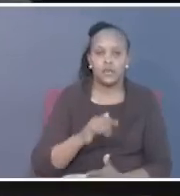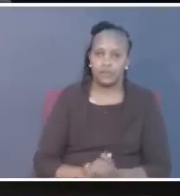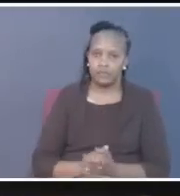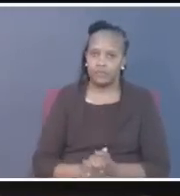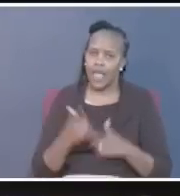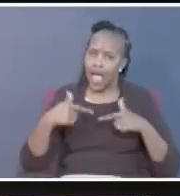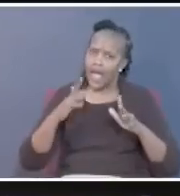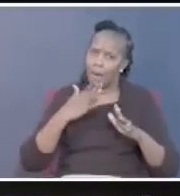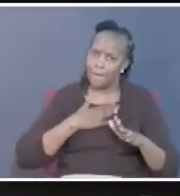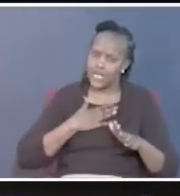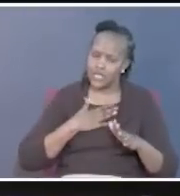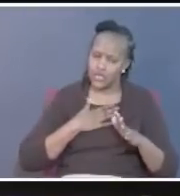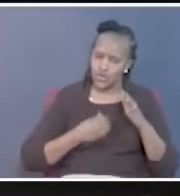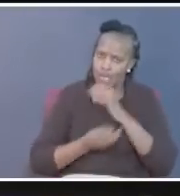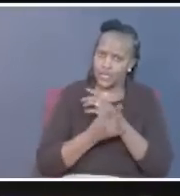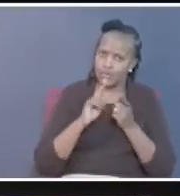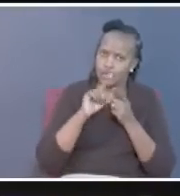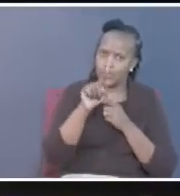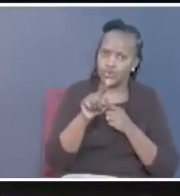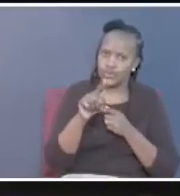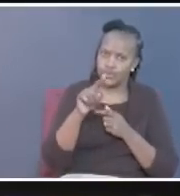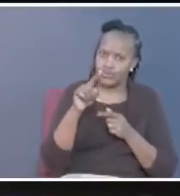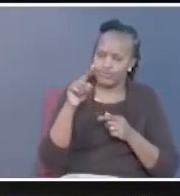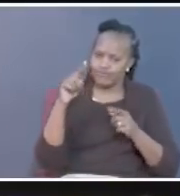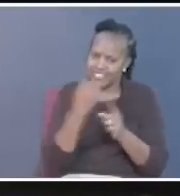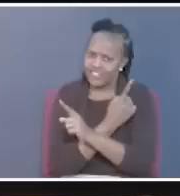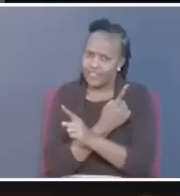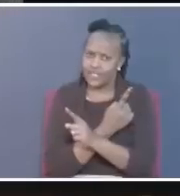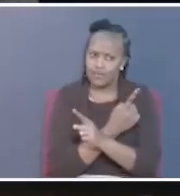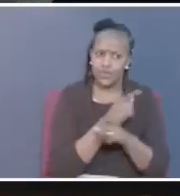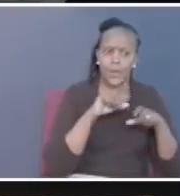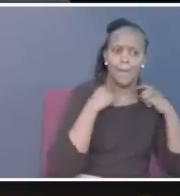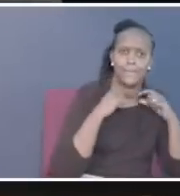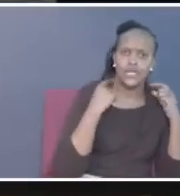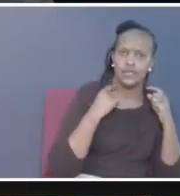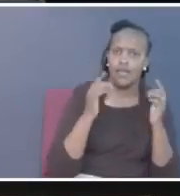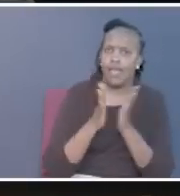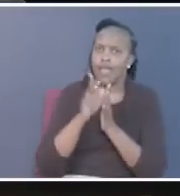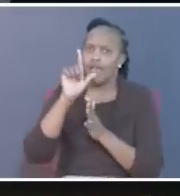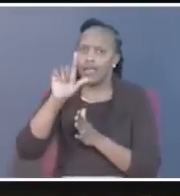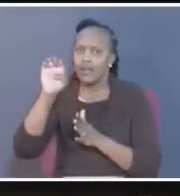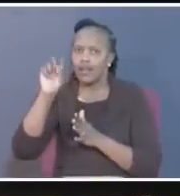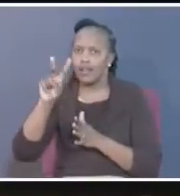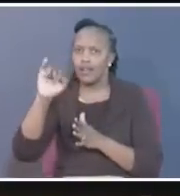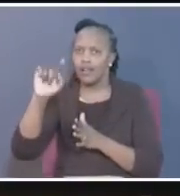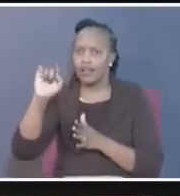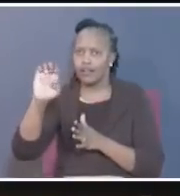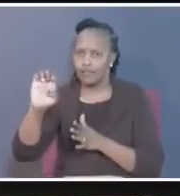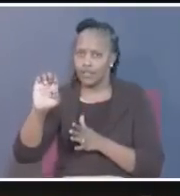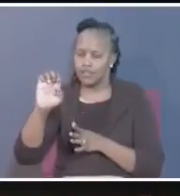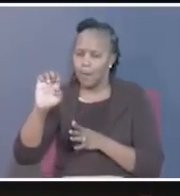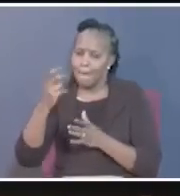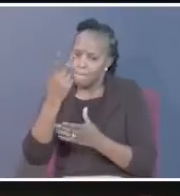explain to us the difference between the Levites and the priests. Both of them were from the lineage of Levi, Levi being one of